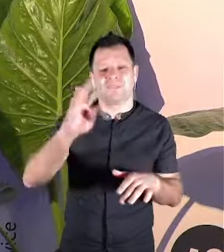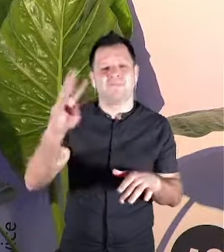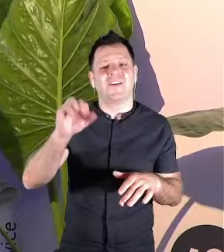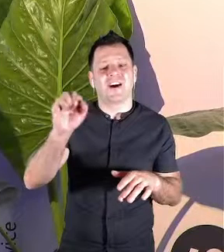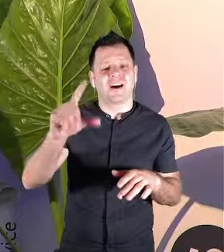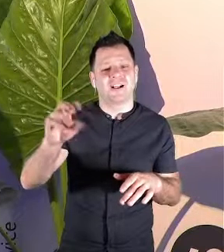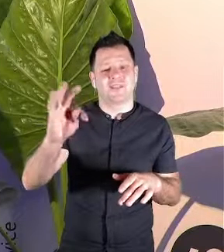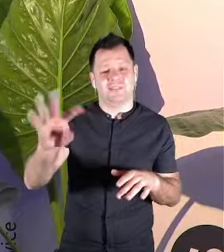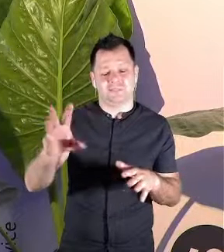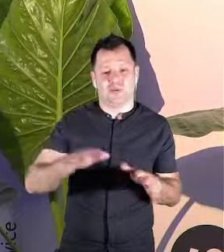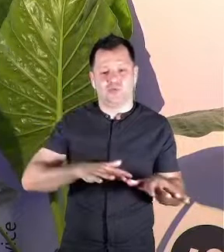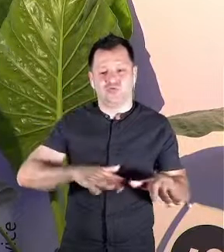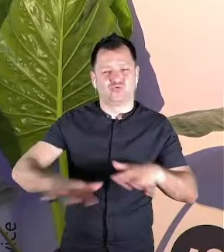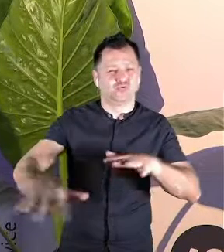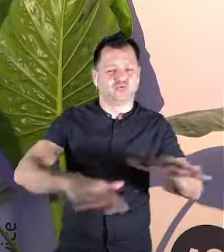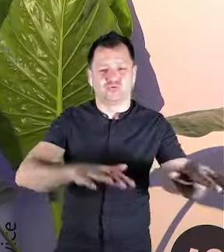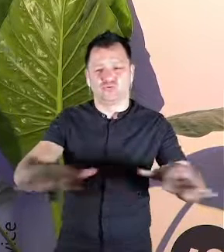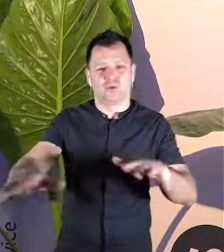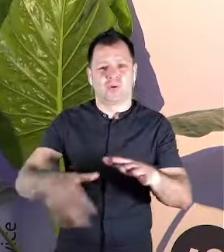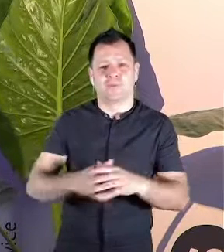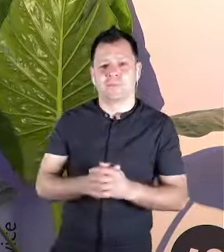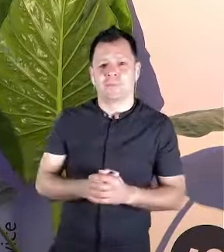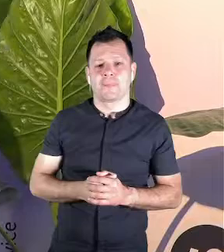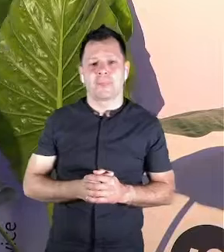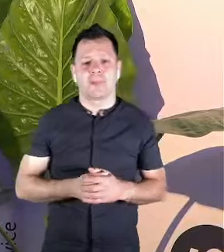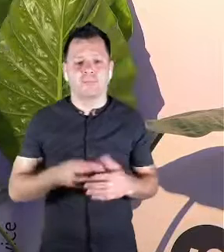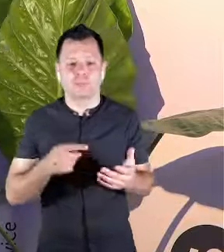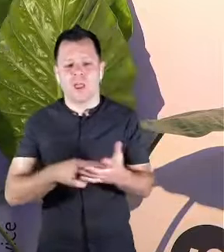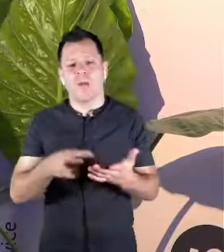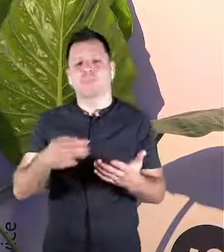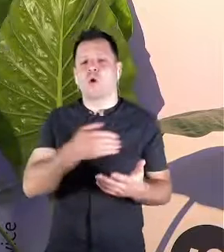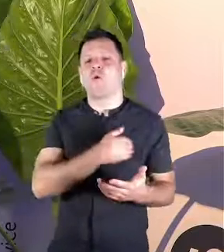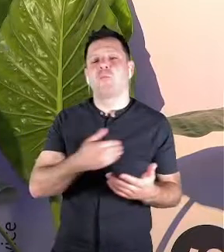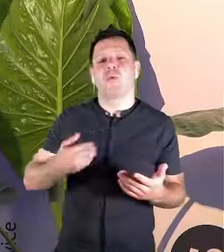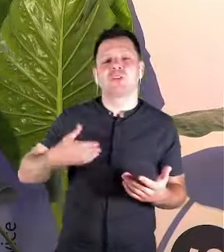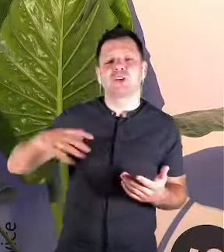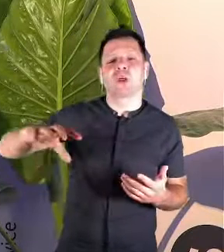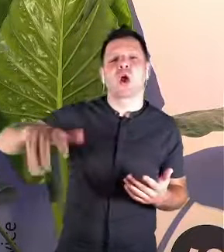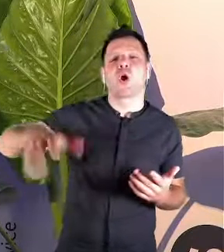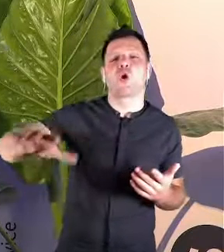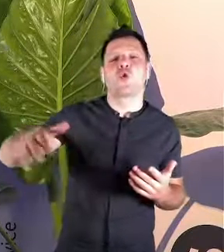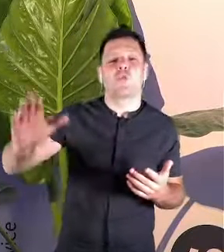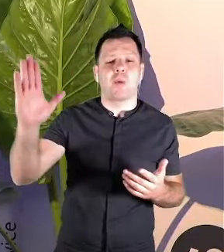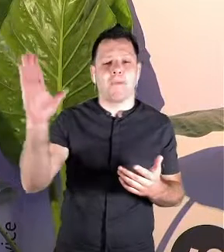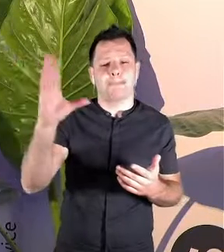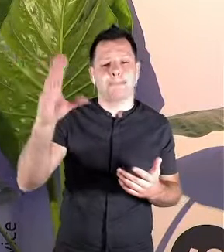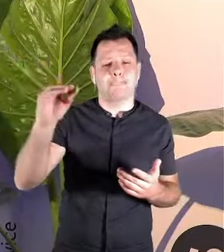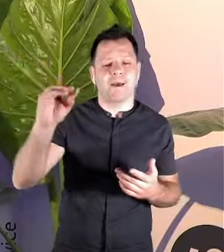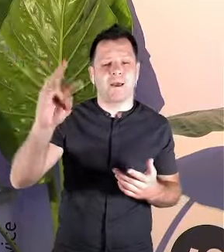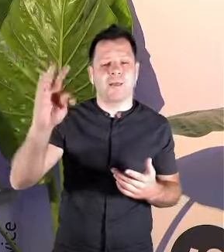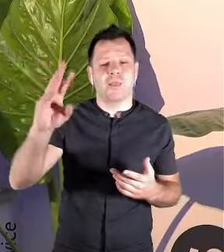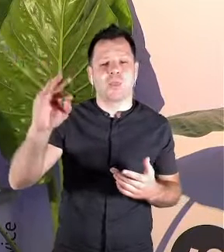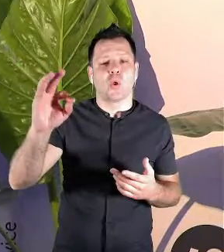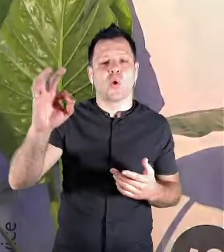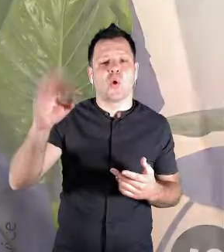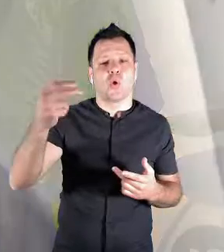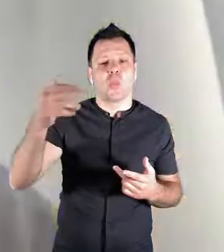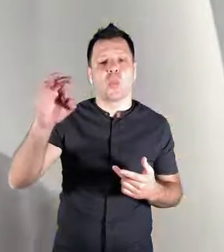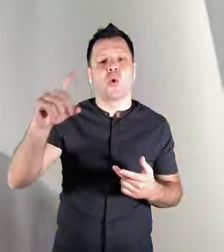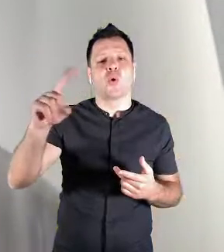city. And I think that that's a problem as well. And I totally